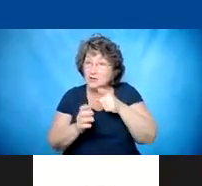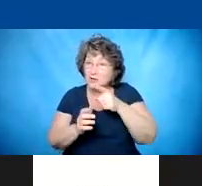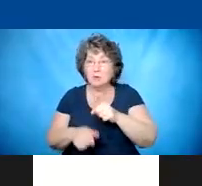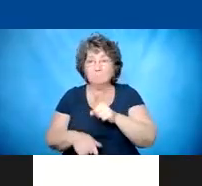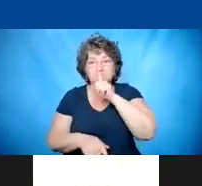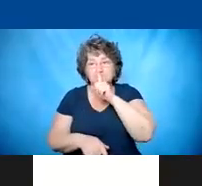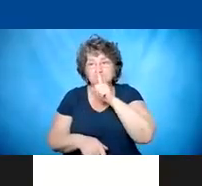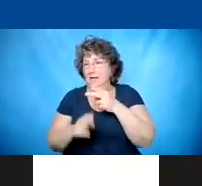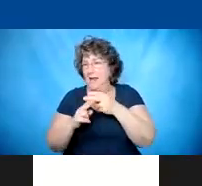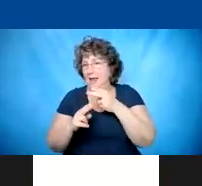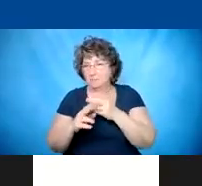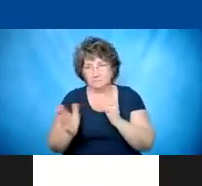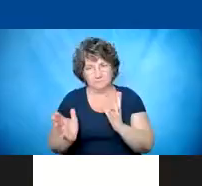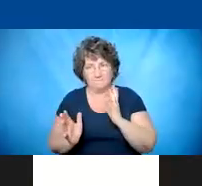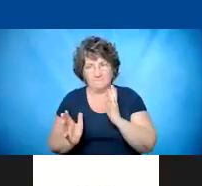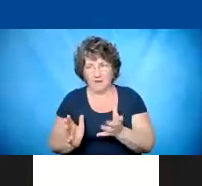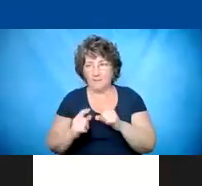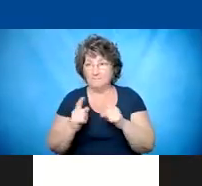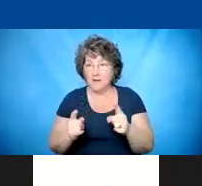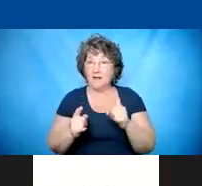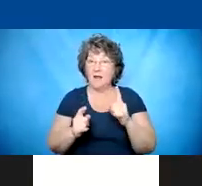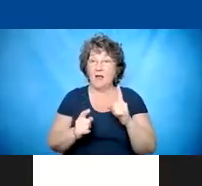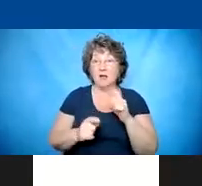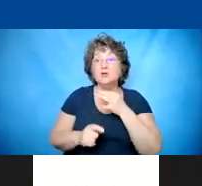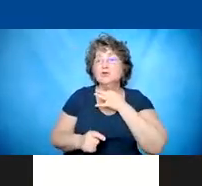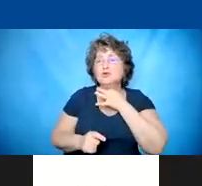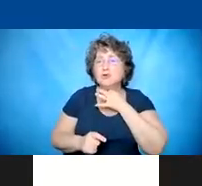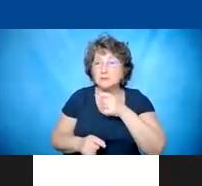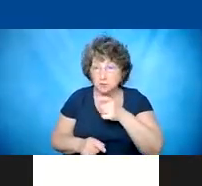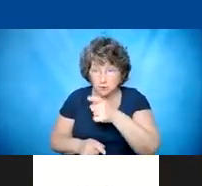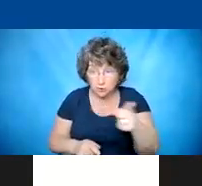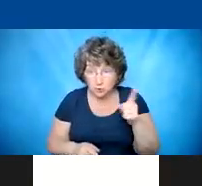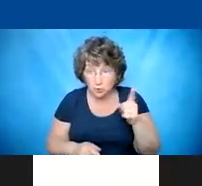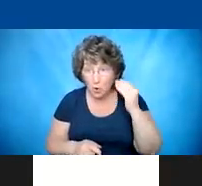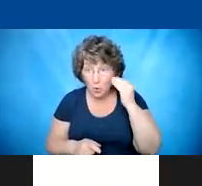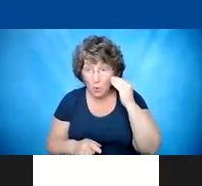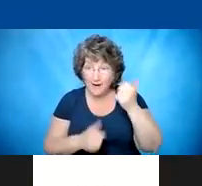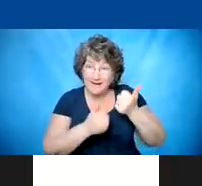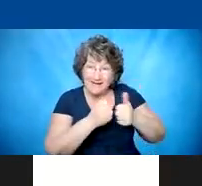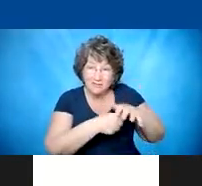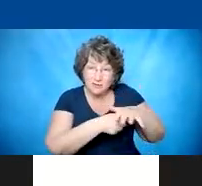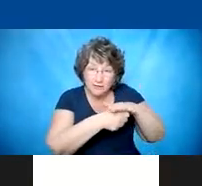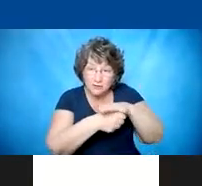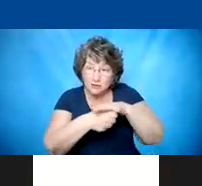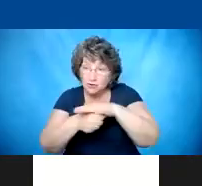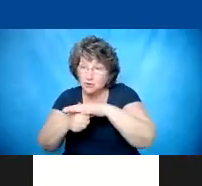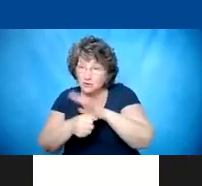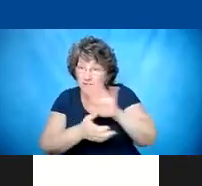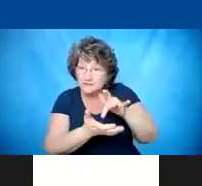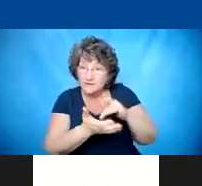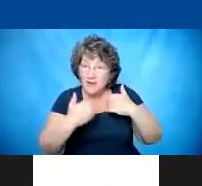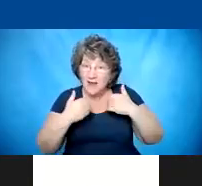and launch poll. What we are curious about is, are you aware that each regional center has a diversity specialist